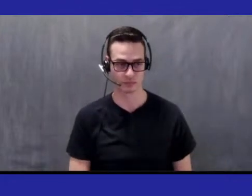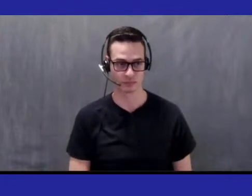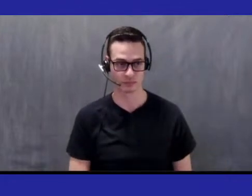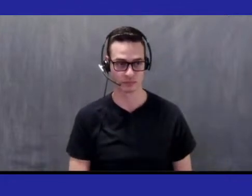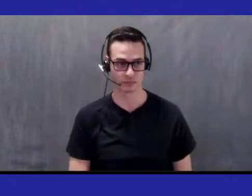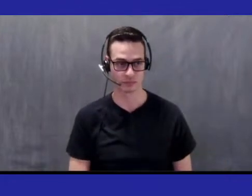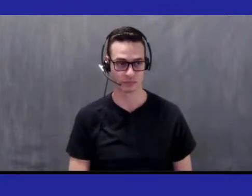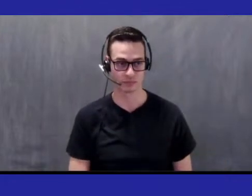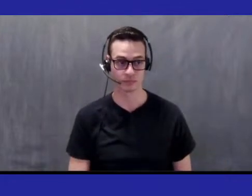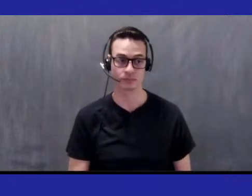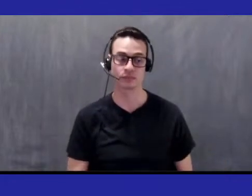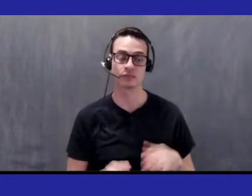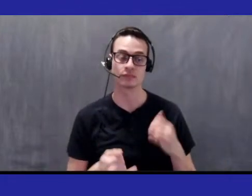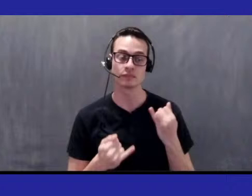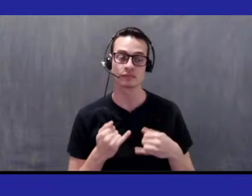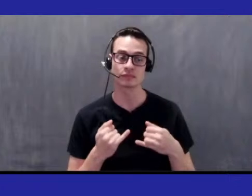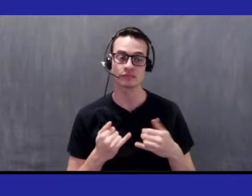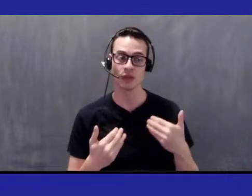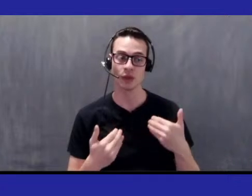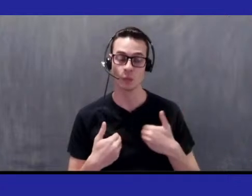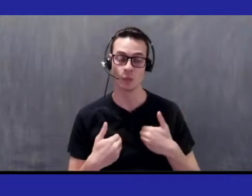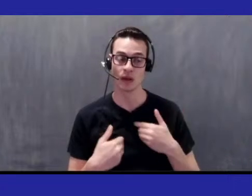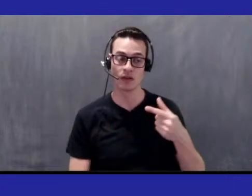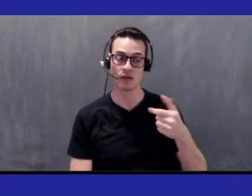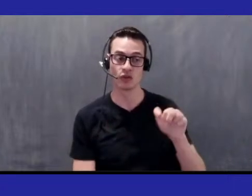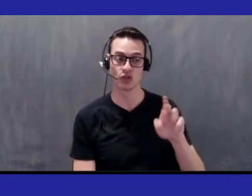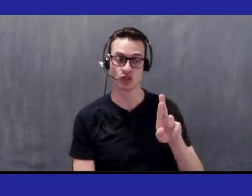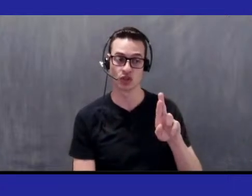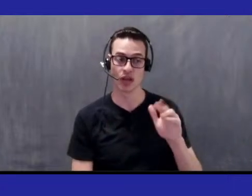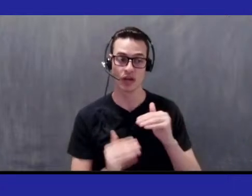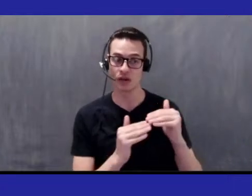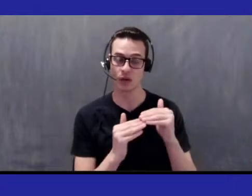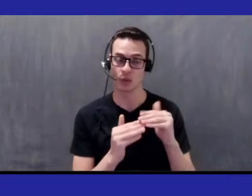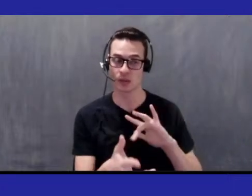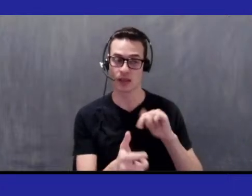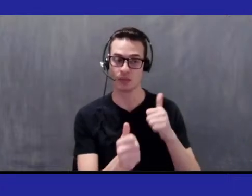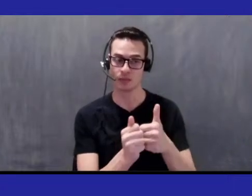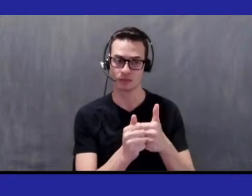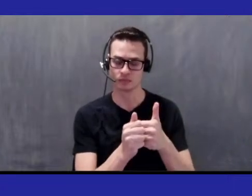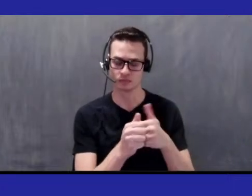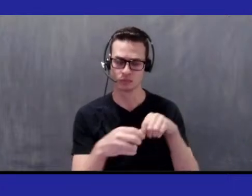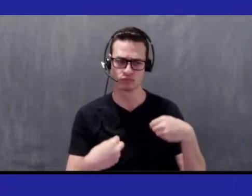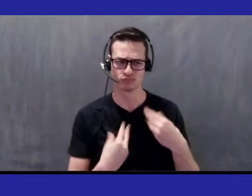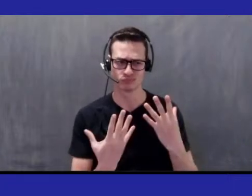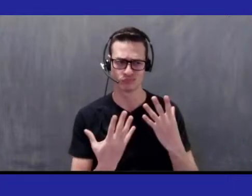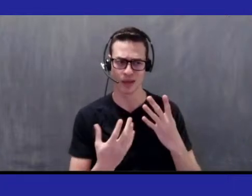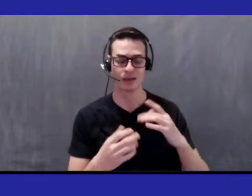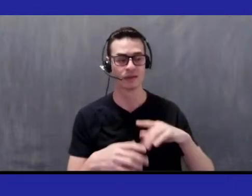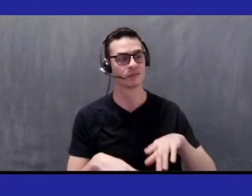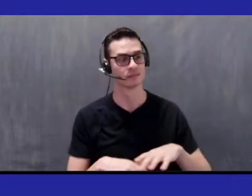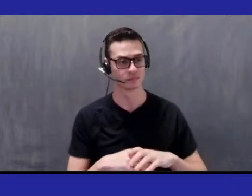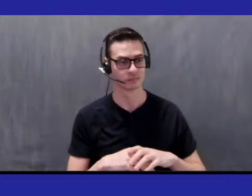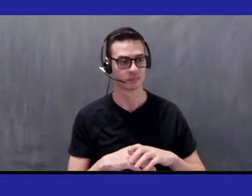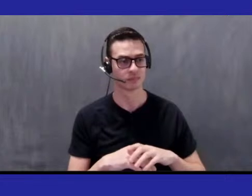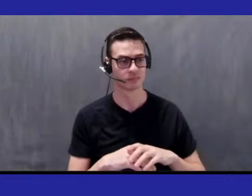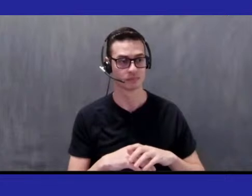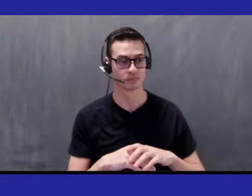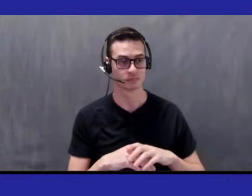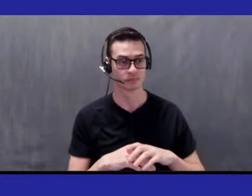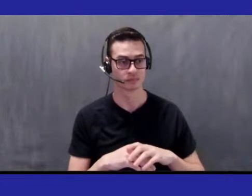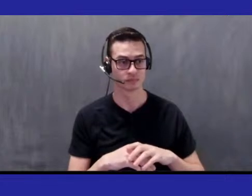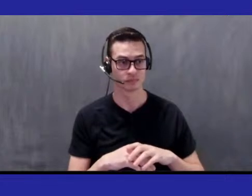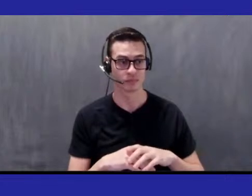And lastly, we have our gender equity update. We participated in the Healthcare Equality Index